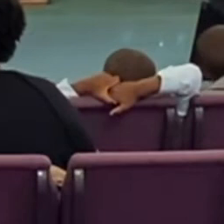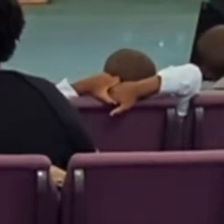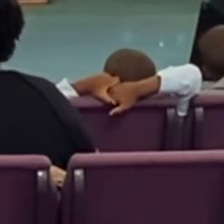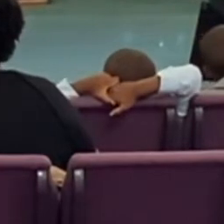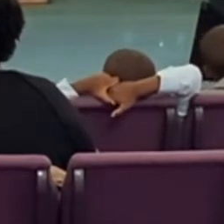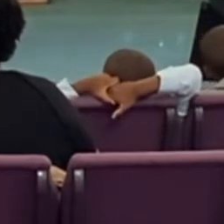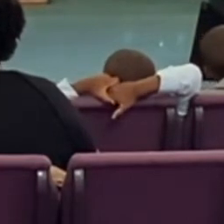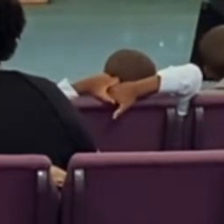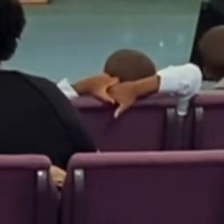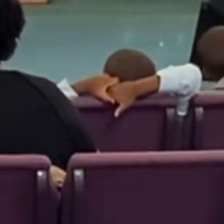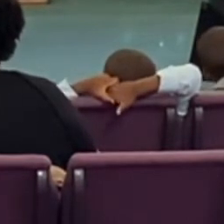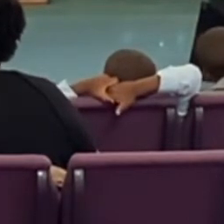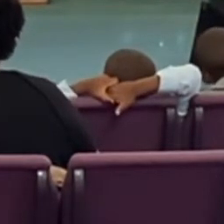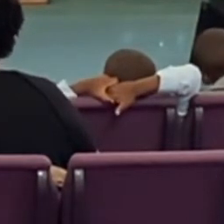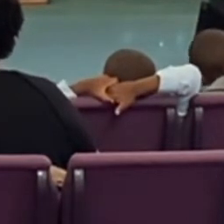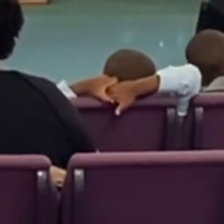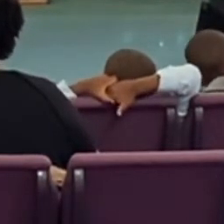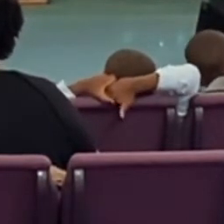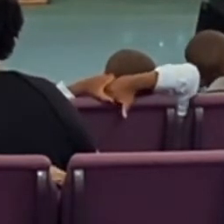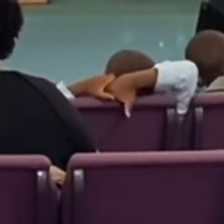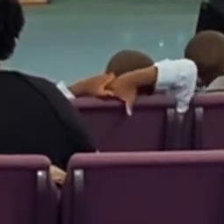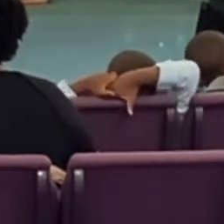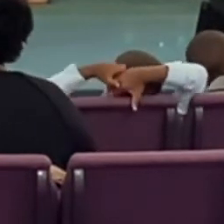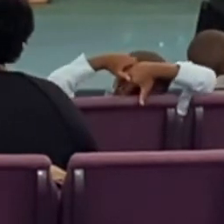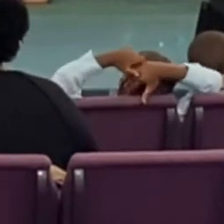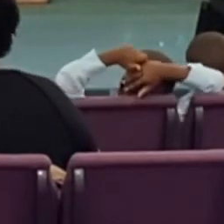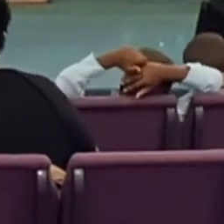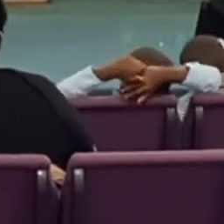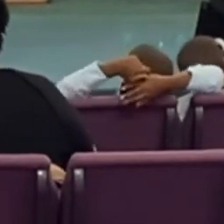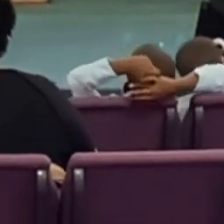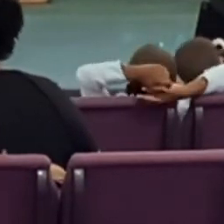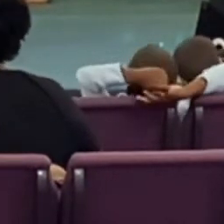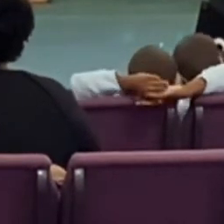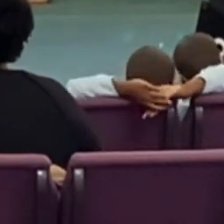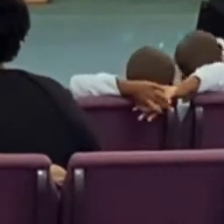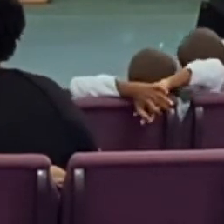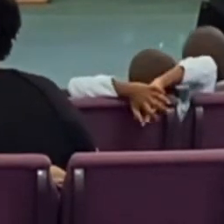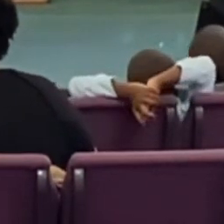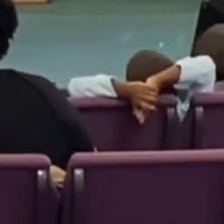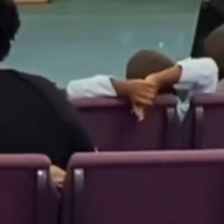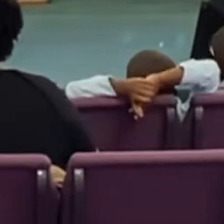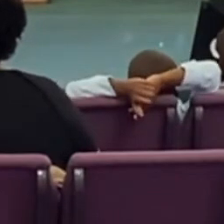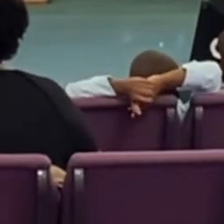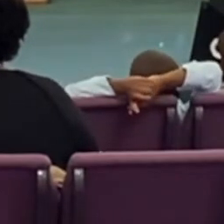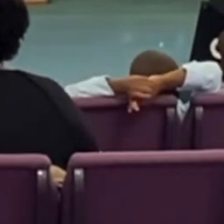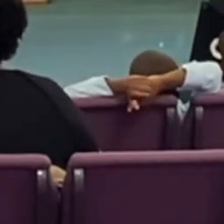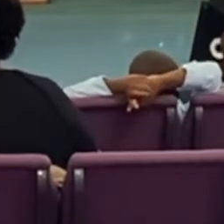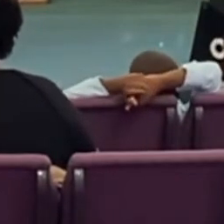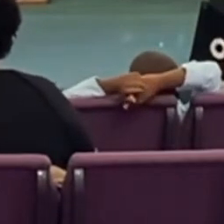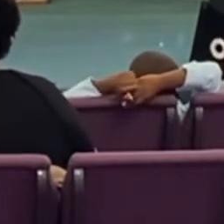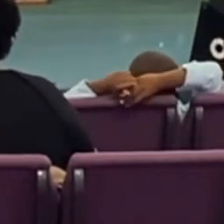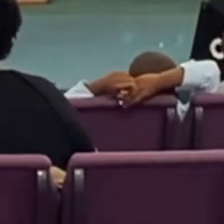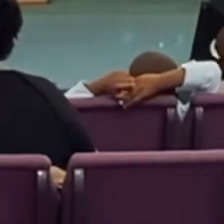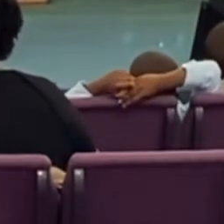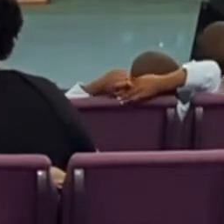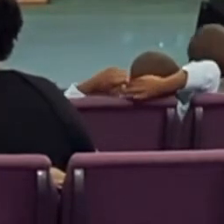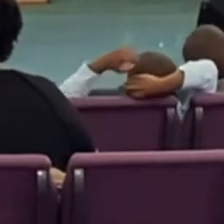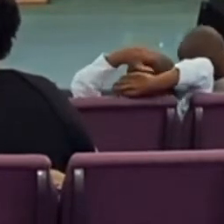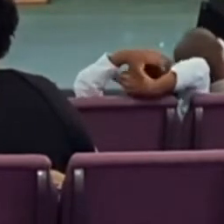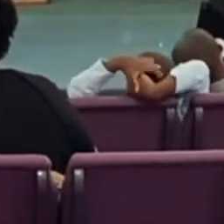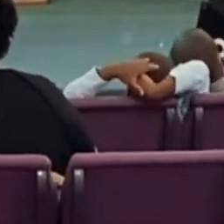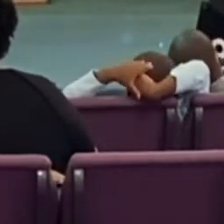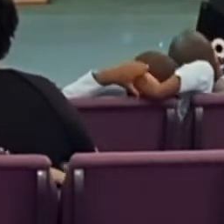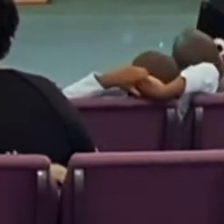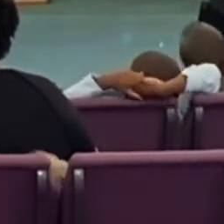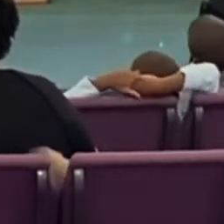of grace today. Amen. Welcome into the presence of grace from the Father, from God. He's pouring it out upon you.